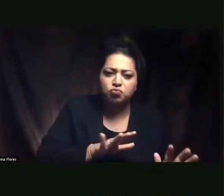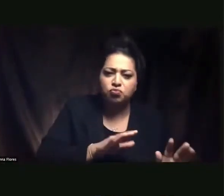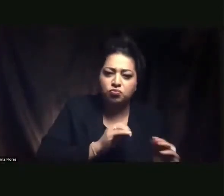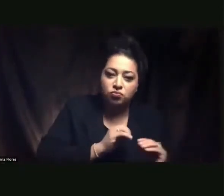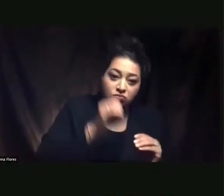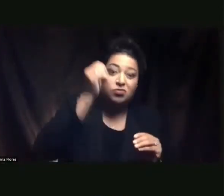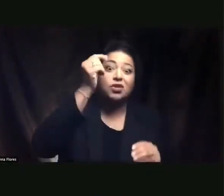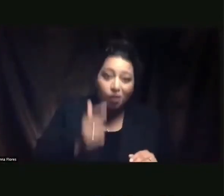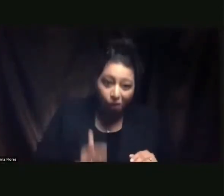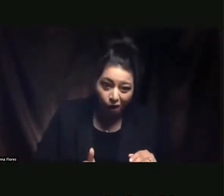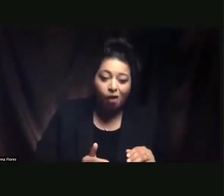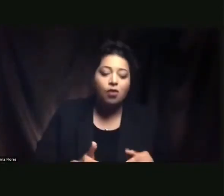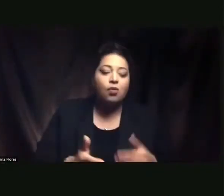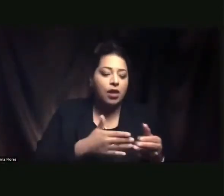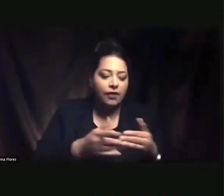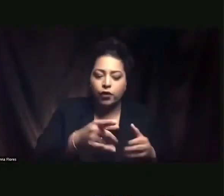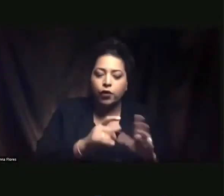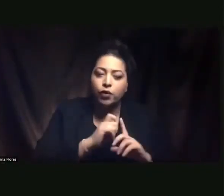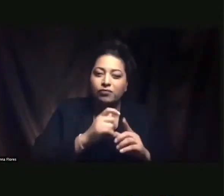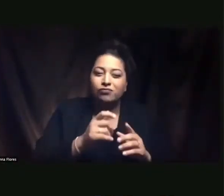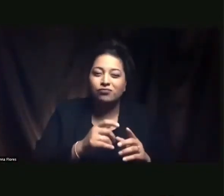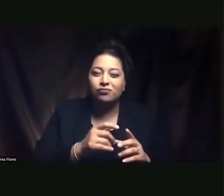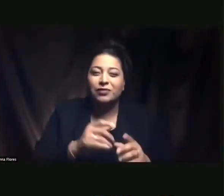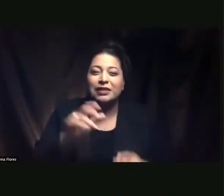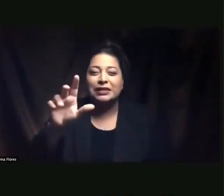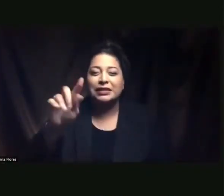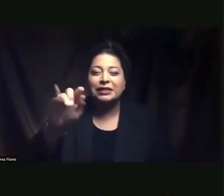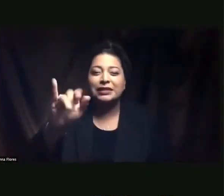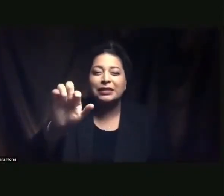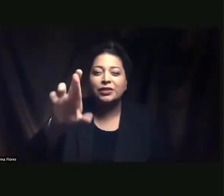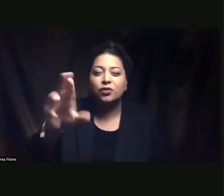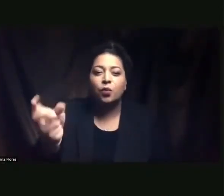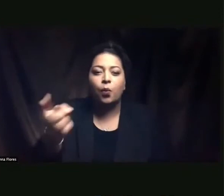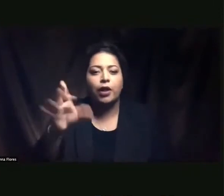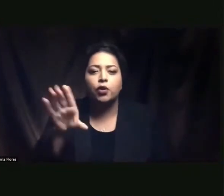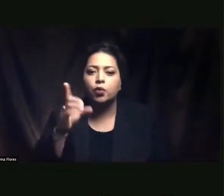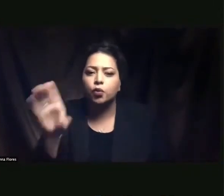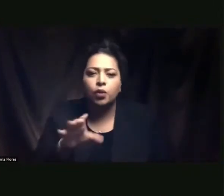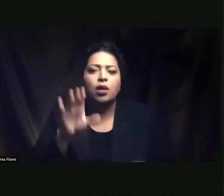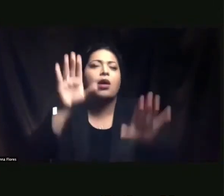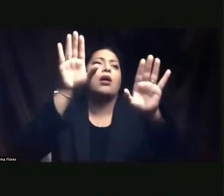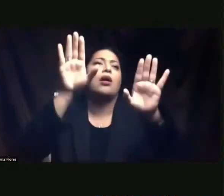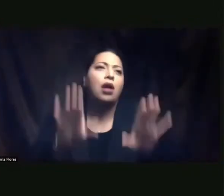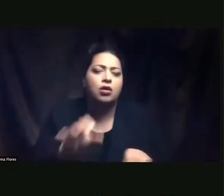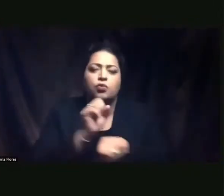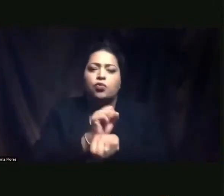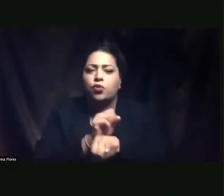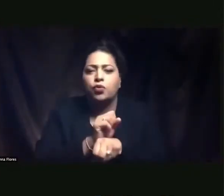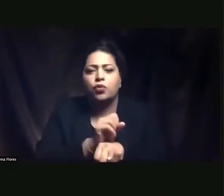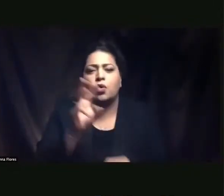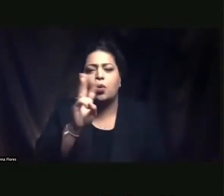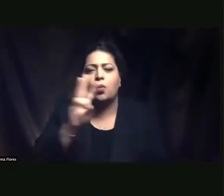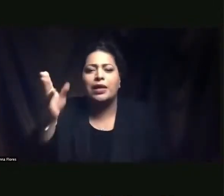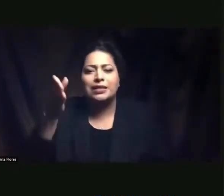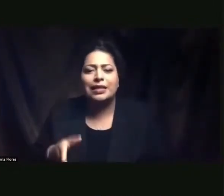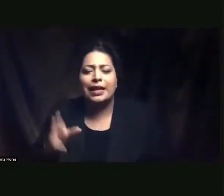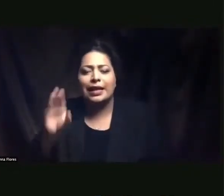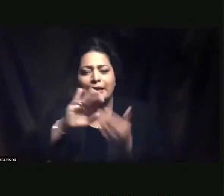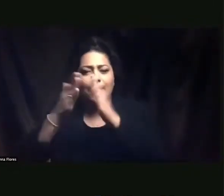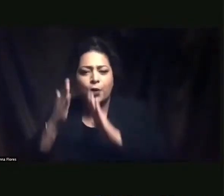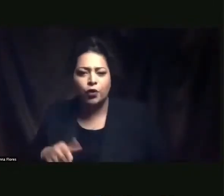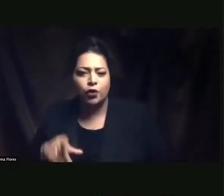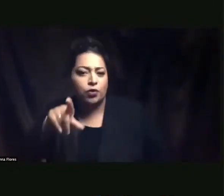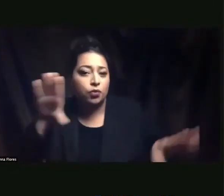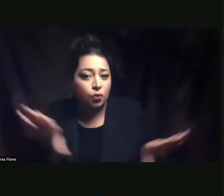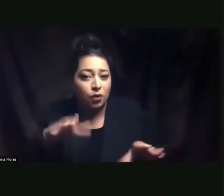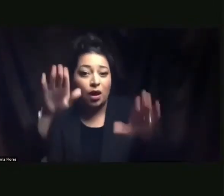to. Tier One has been doing an incredible job. The West Side Neighbors have been doing an incredible job. You guys know more than anyone that